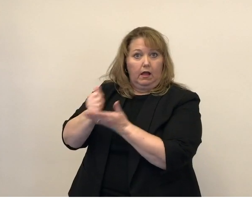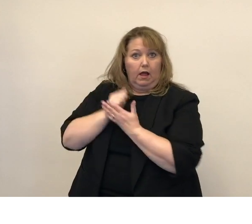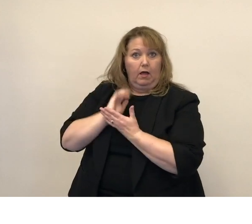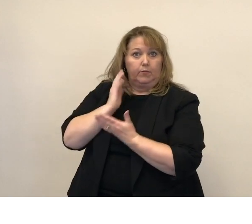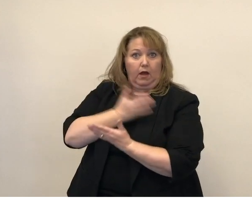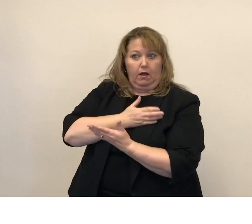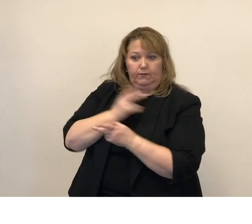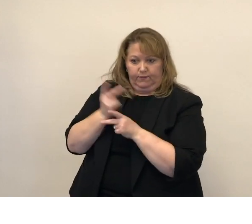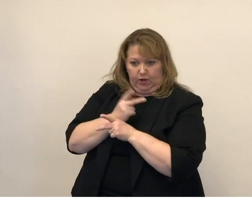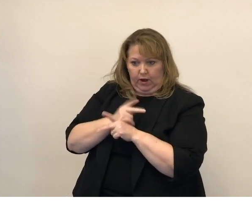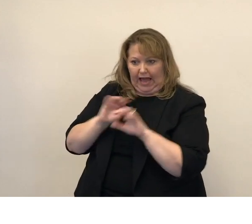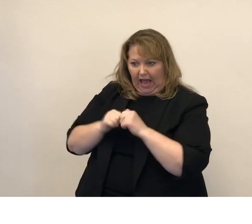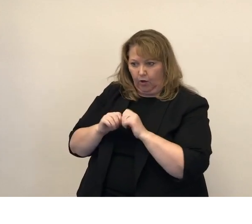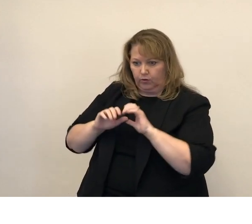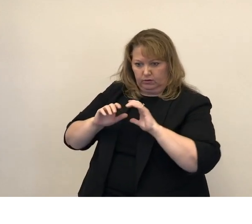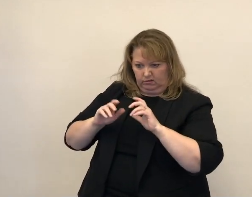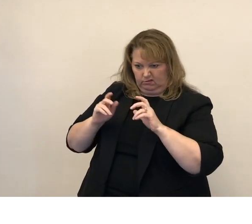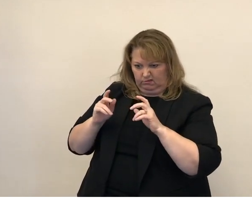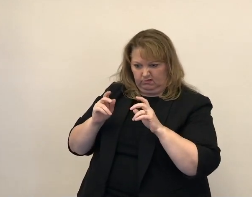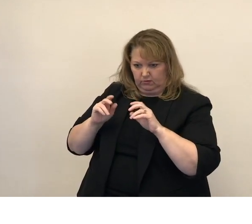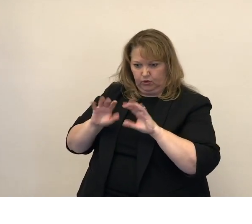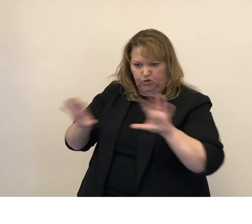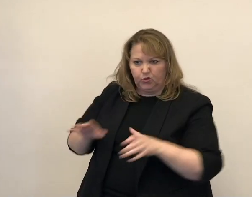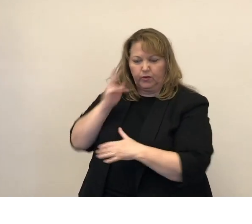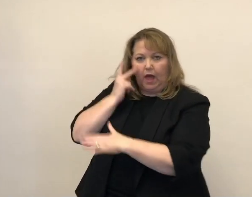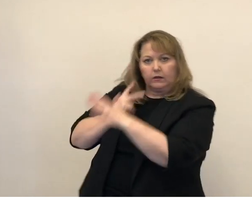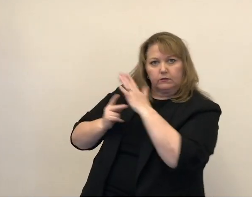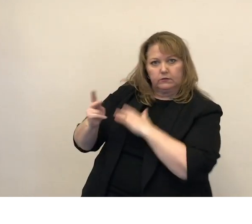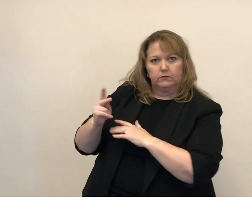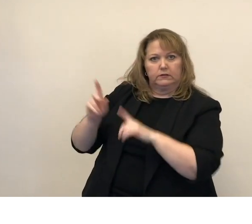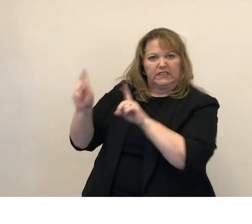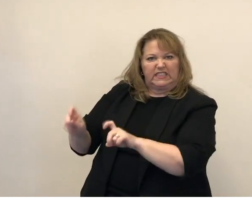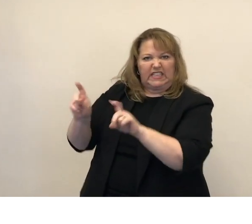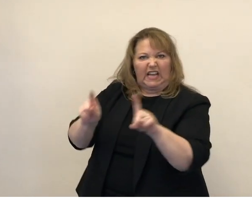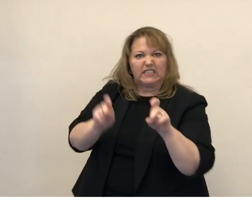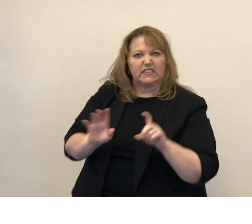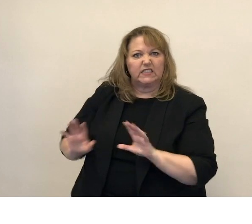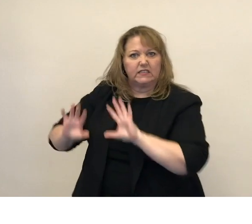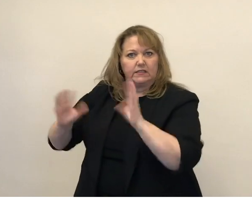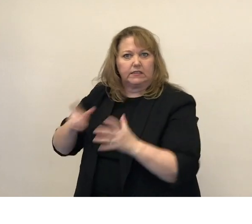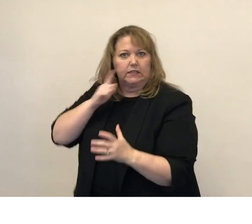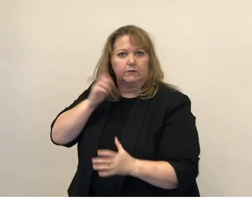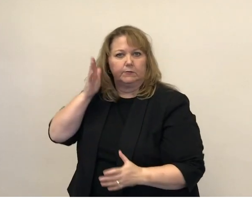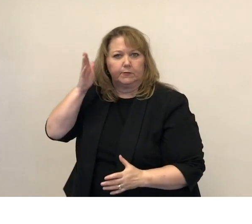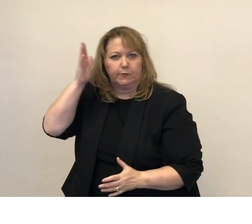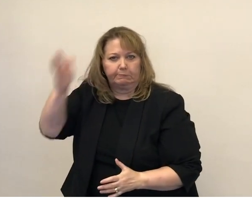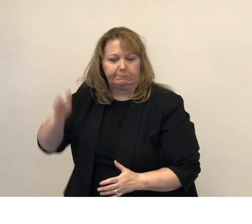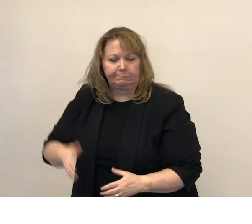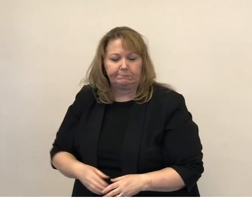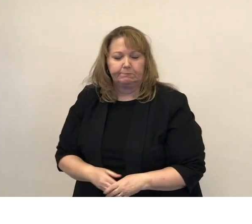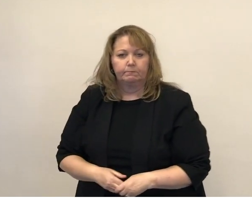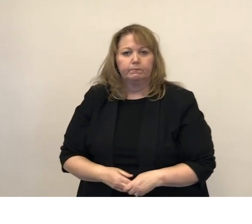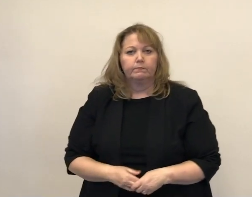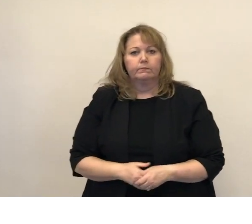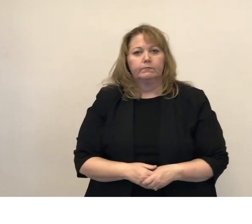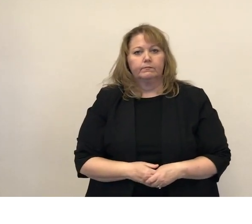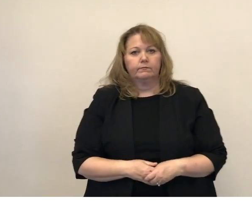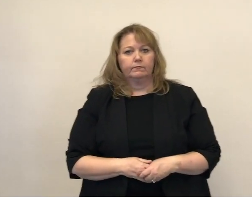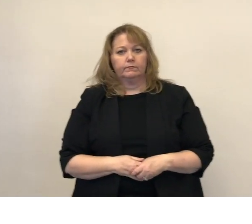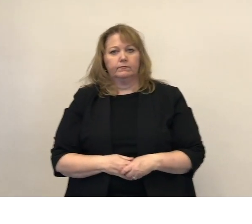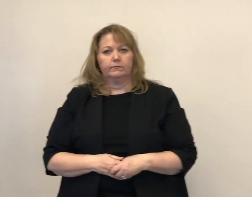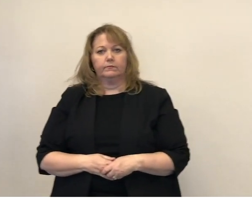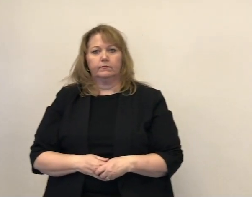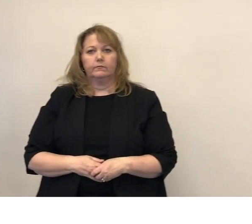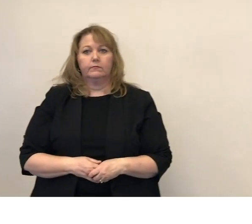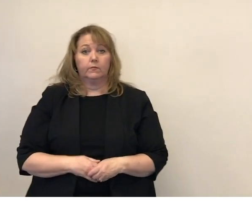more groups and get some of the healthier people that don't necessarily show symptoms.